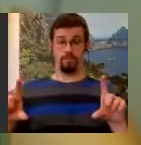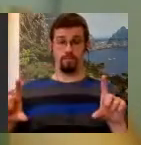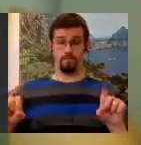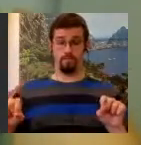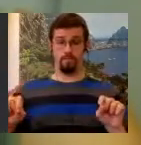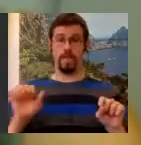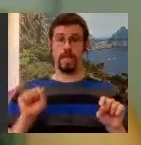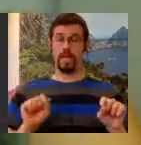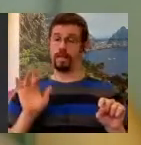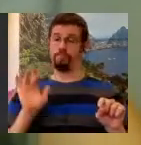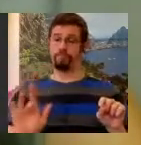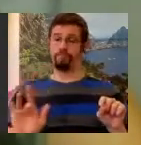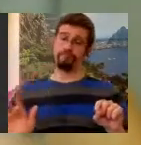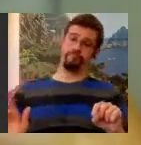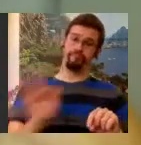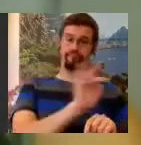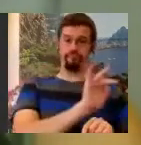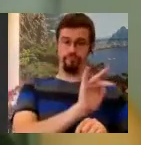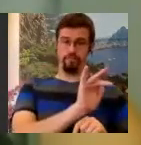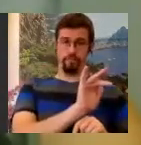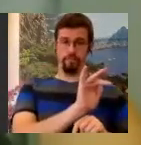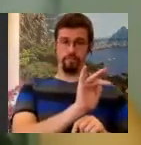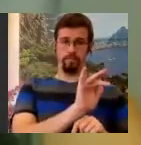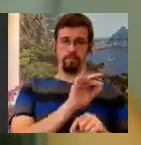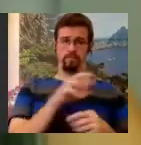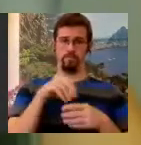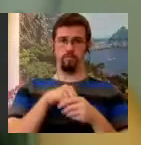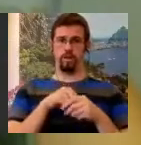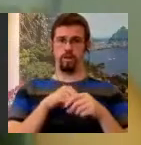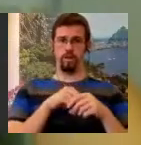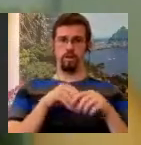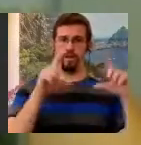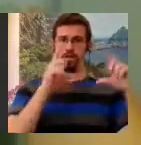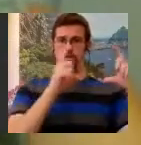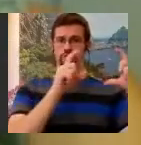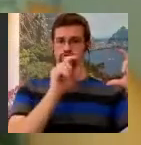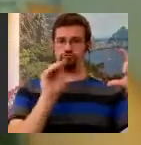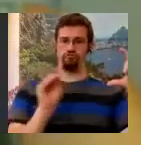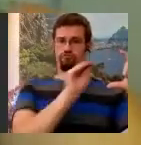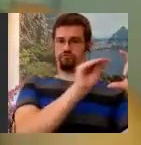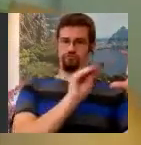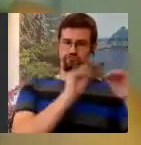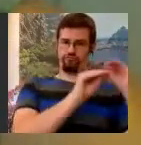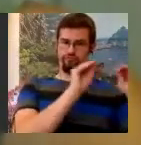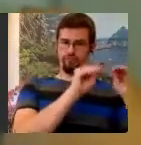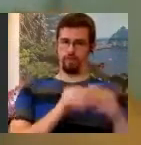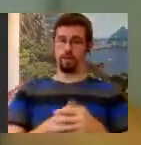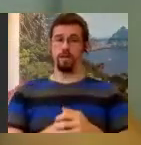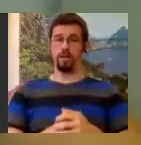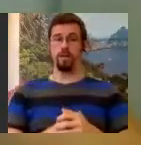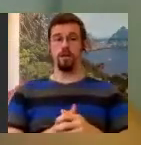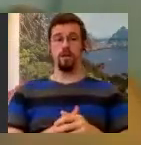directly drag and drop on the drawing area. Notice that it is